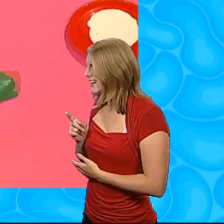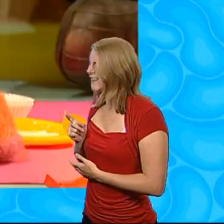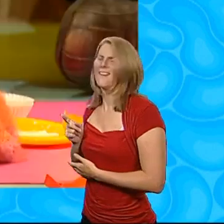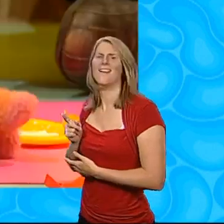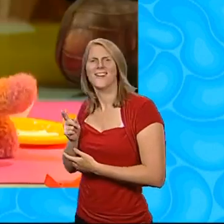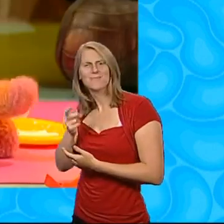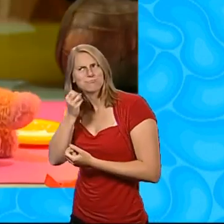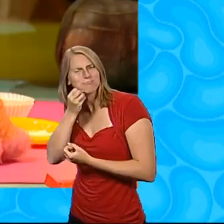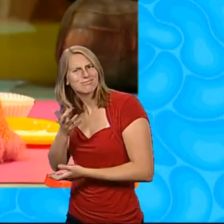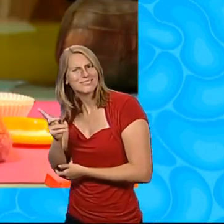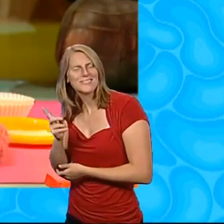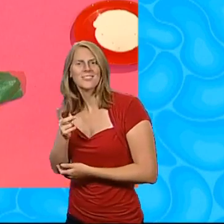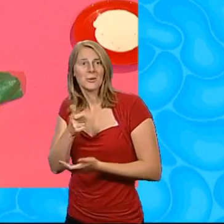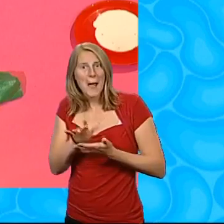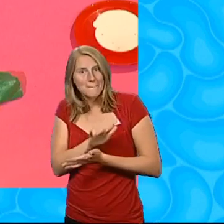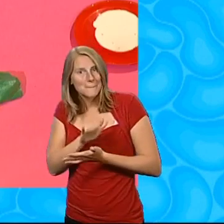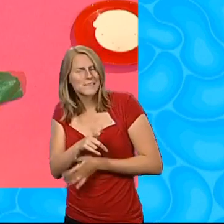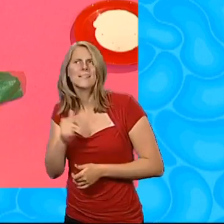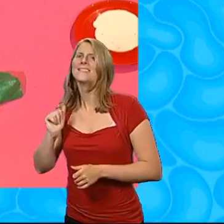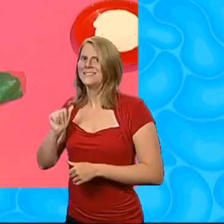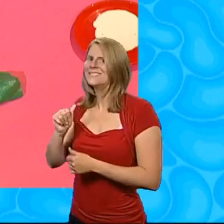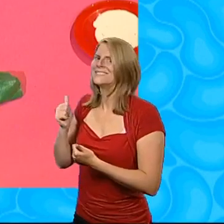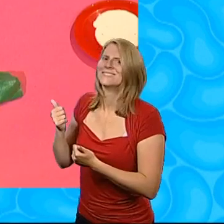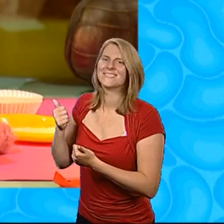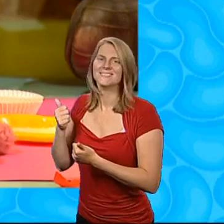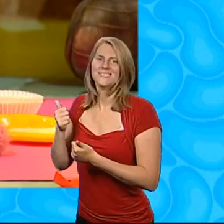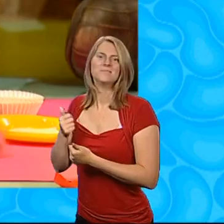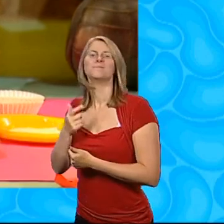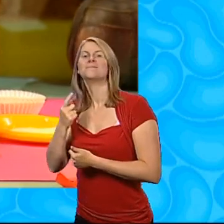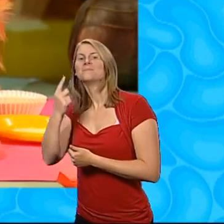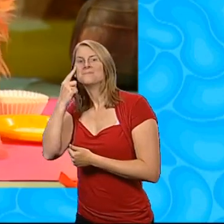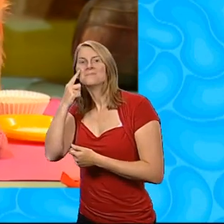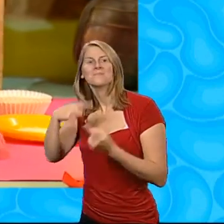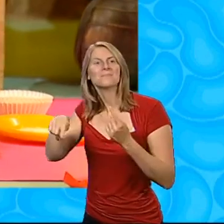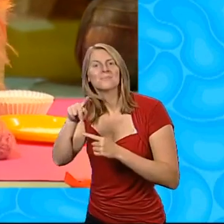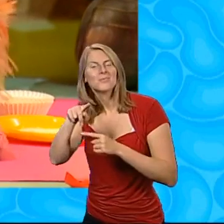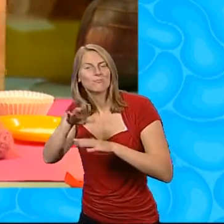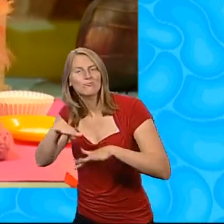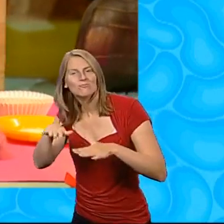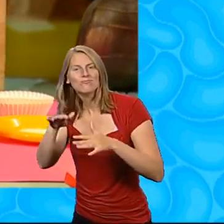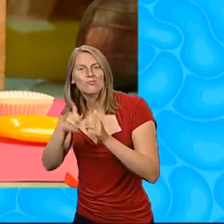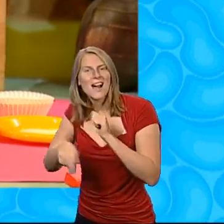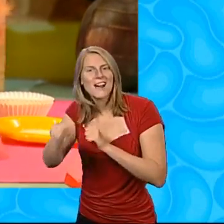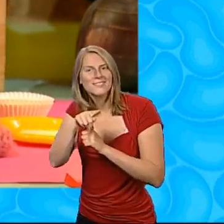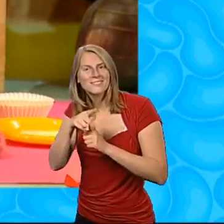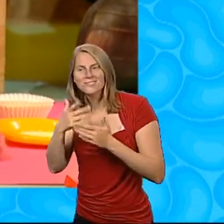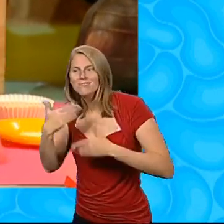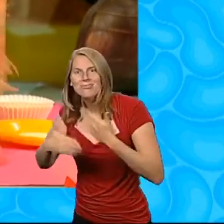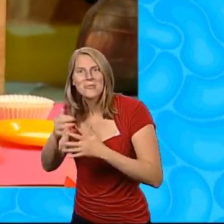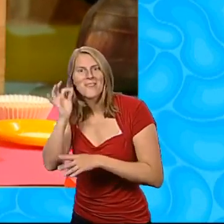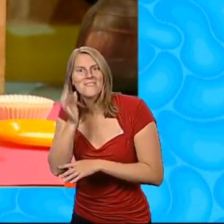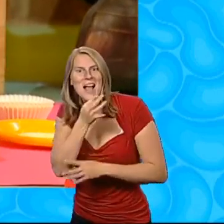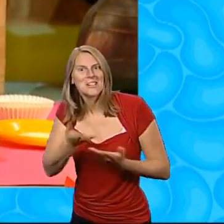it's so pretty. You happy with that? Oh, yes. Oh, Chris. Mm. Hey, let's see how our doodle-doing friends get on with their